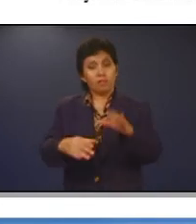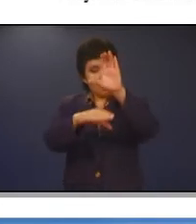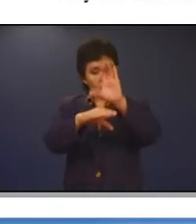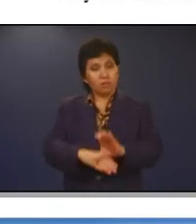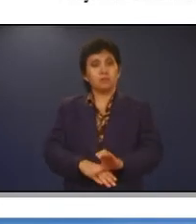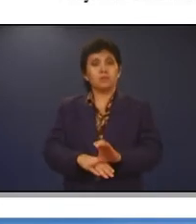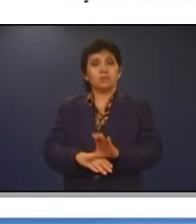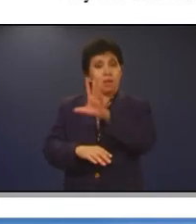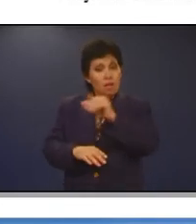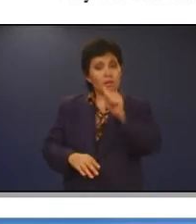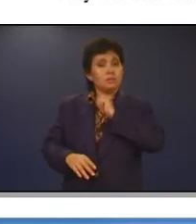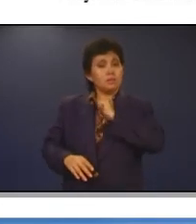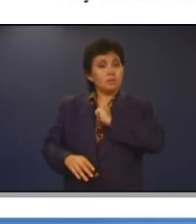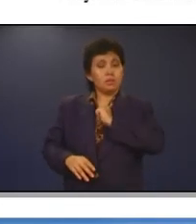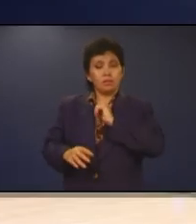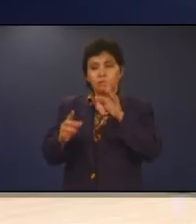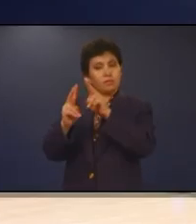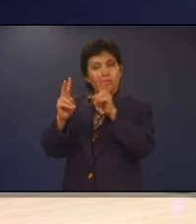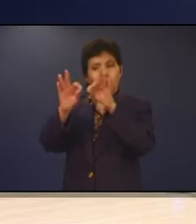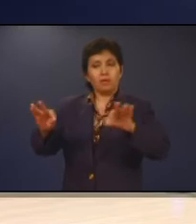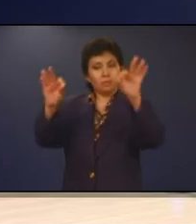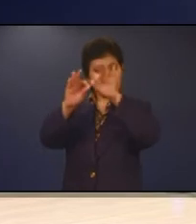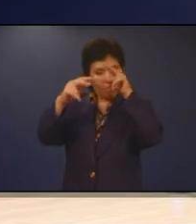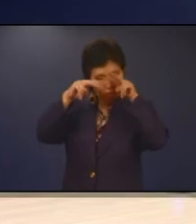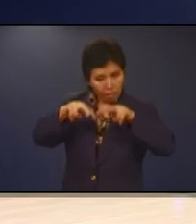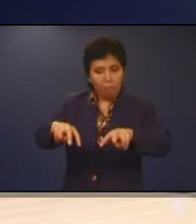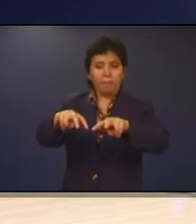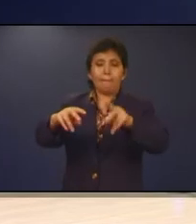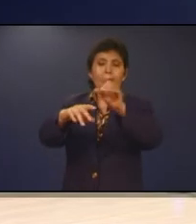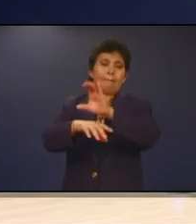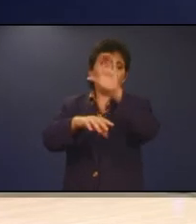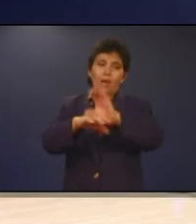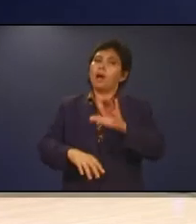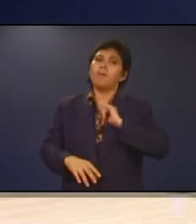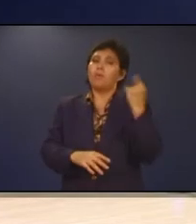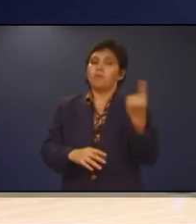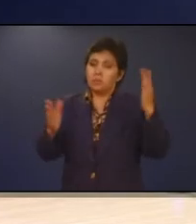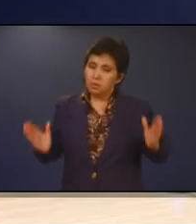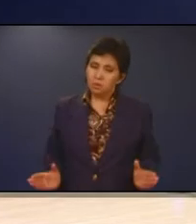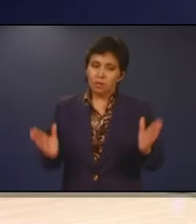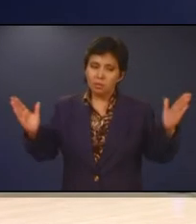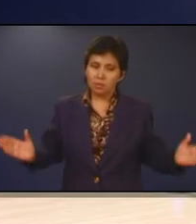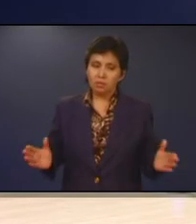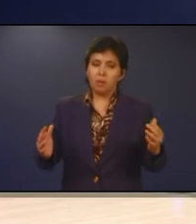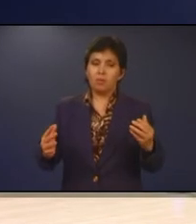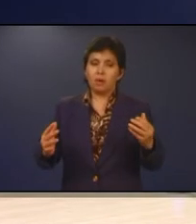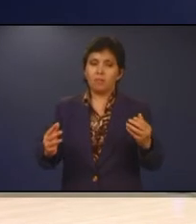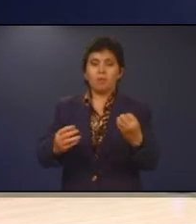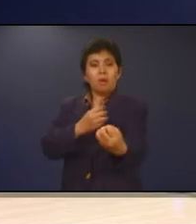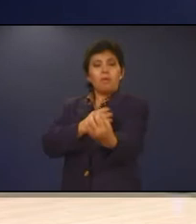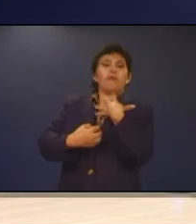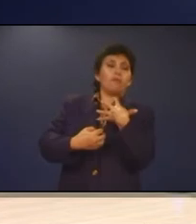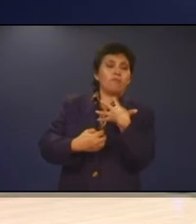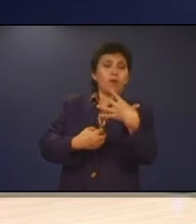Now, the culture and the self. Now, it's important to look in the culture. I always encourage people to reflect back